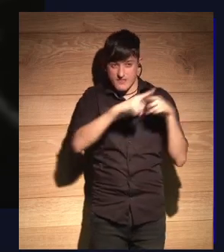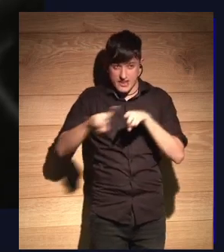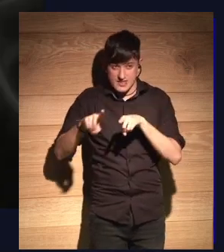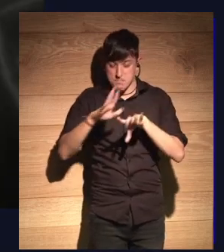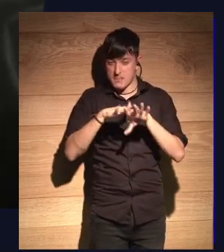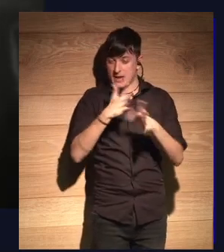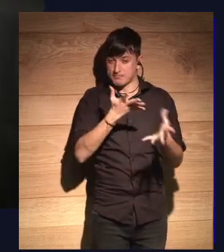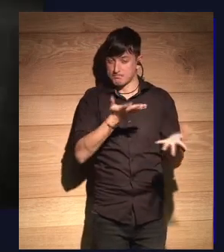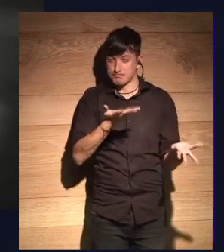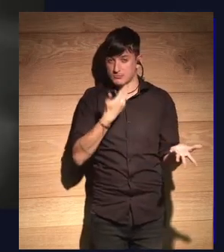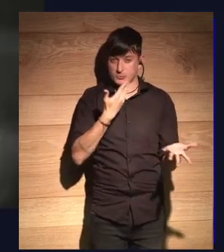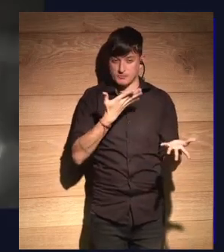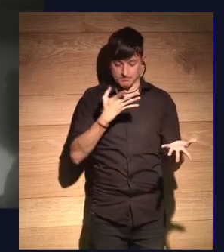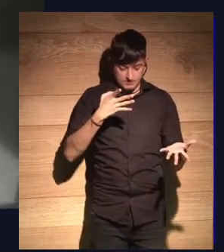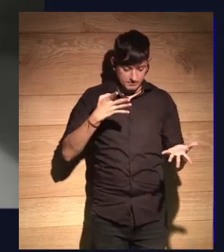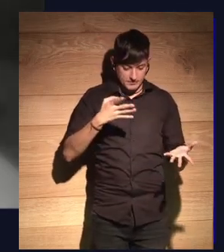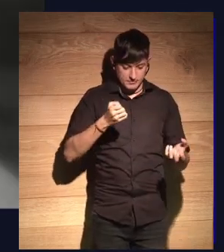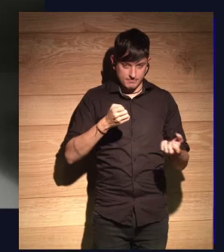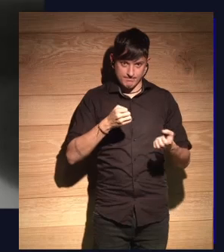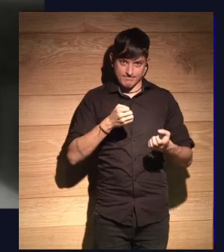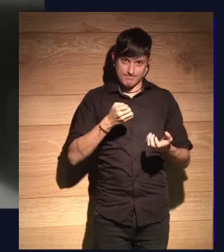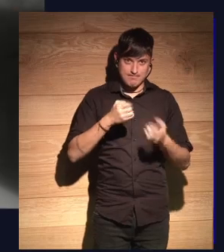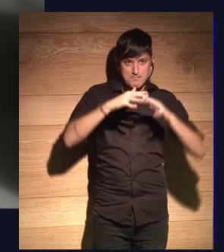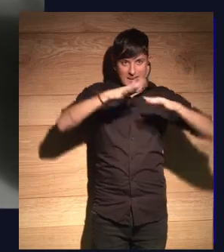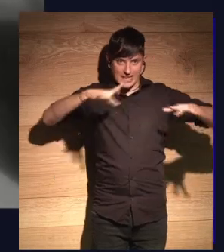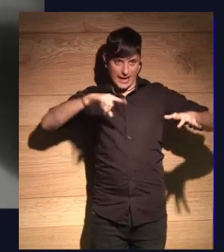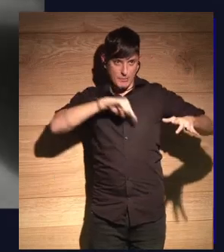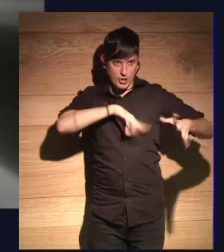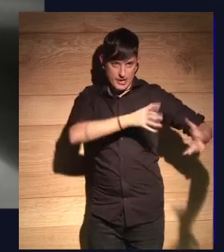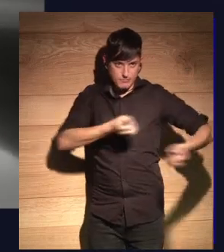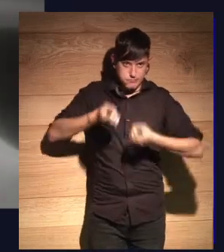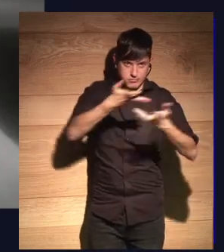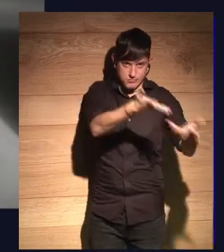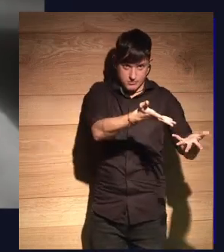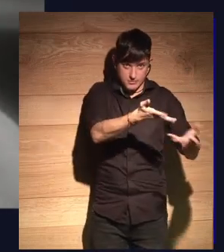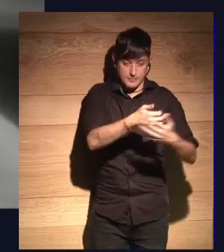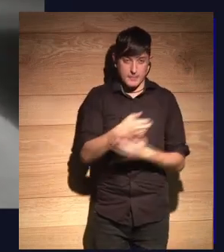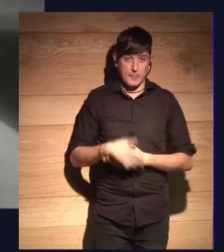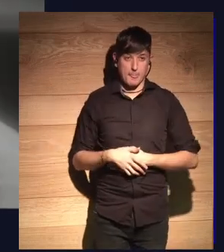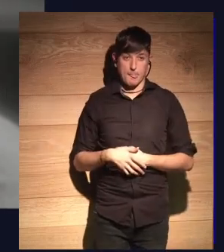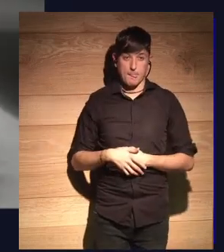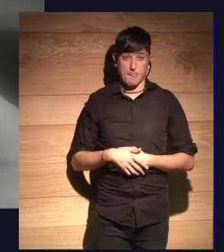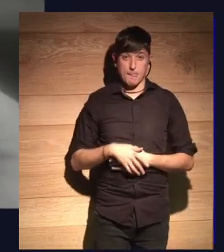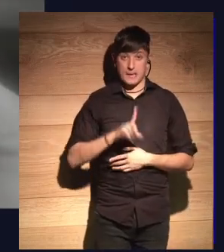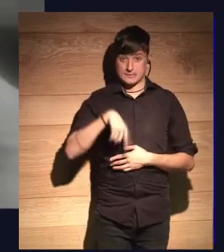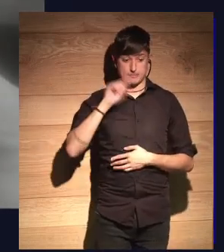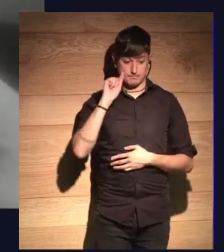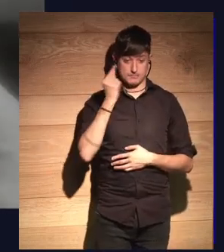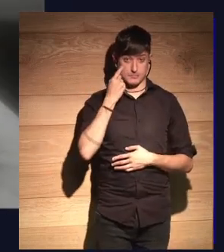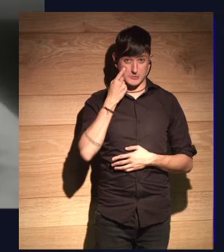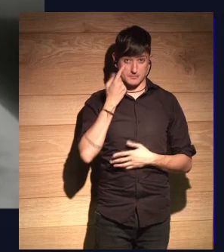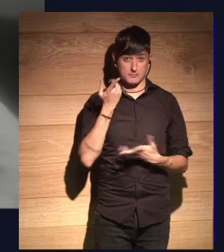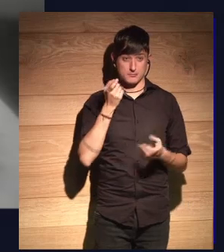of emotional landscape, for lack of a better word. It also, what I realized and discovered is,